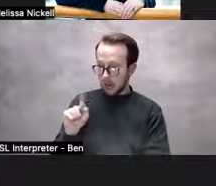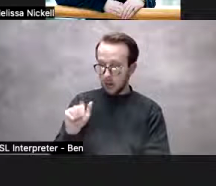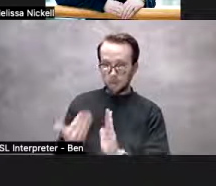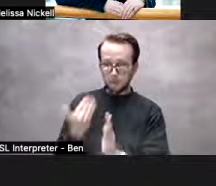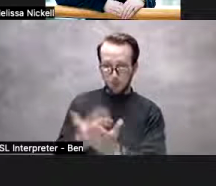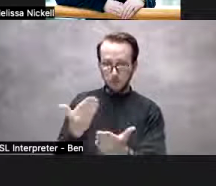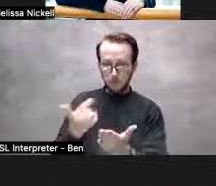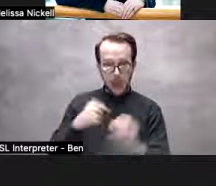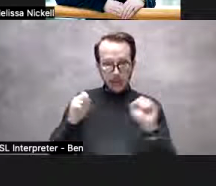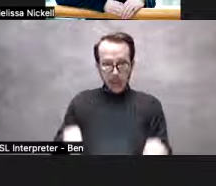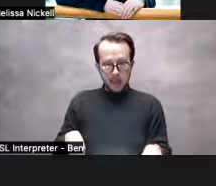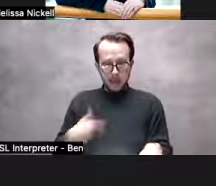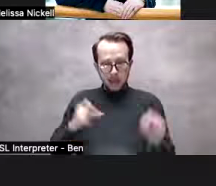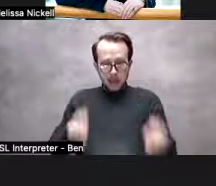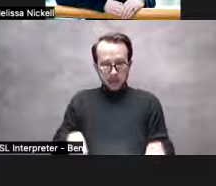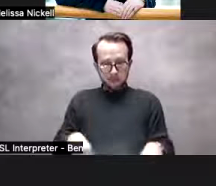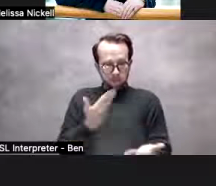helpful and can